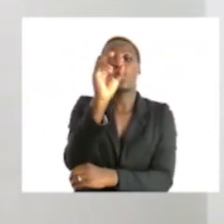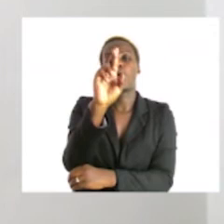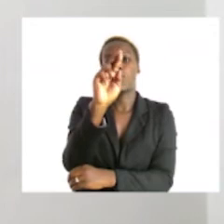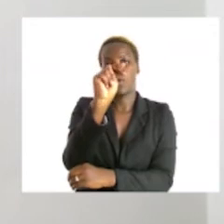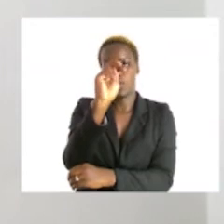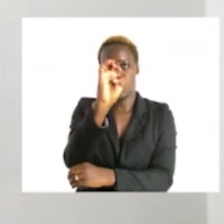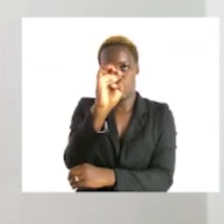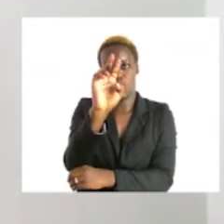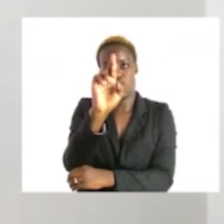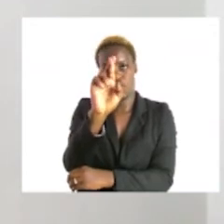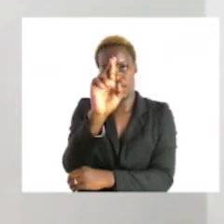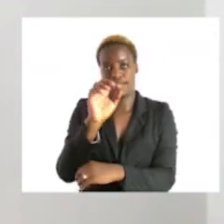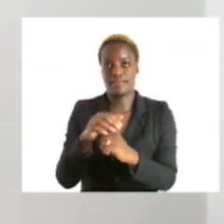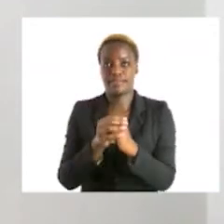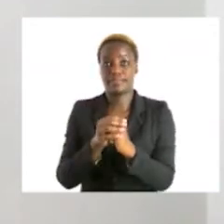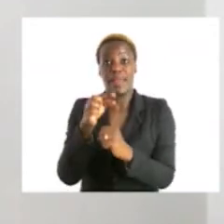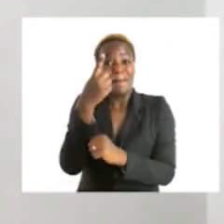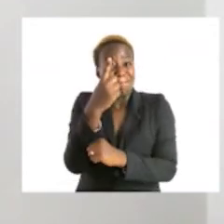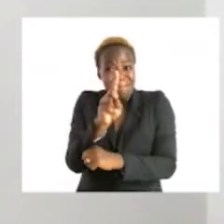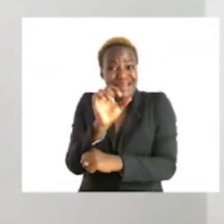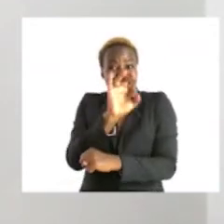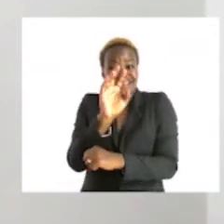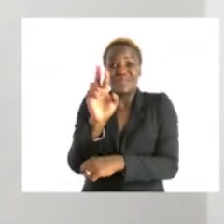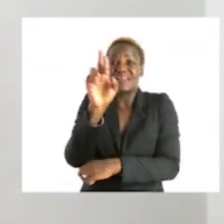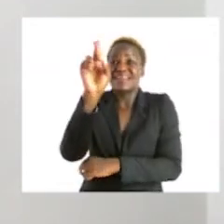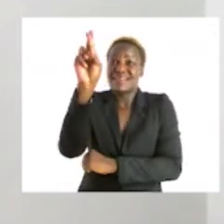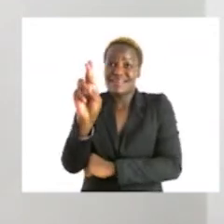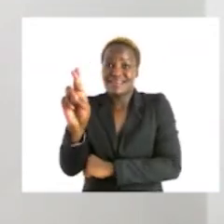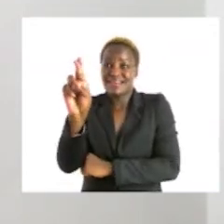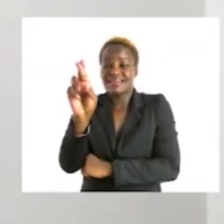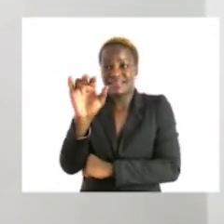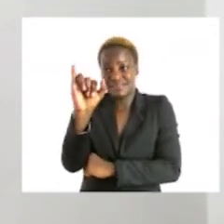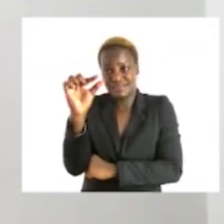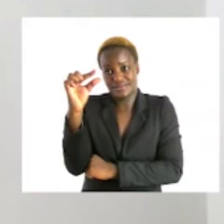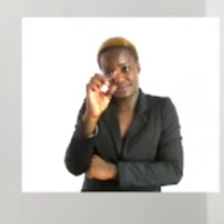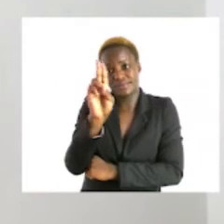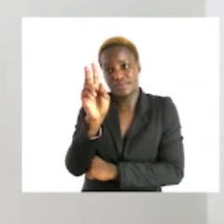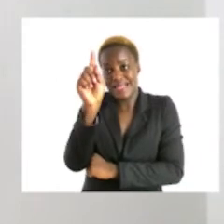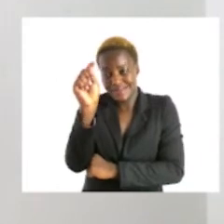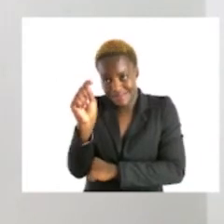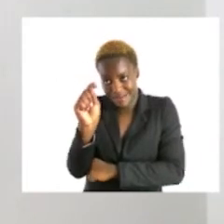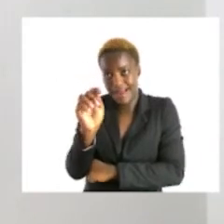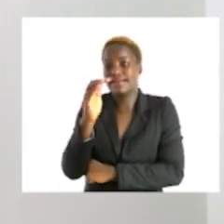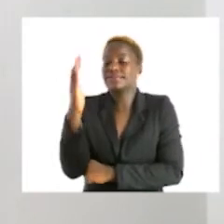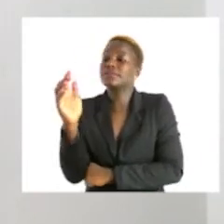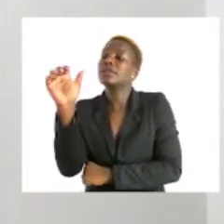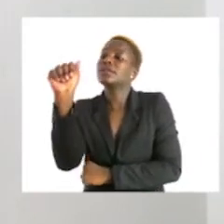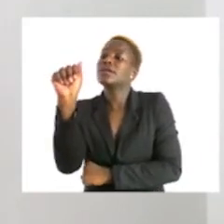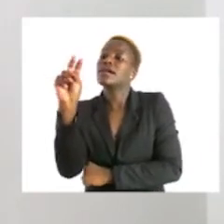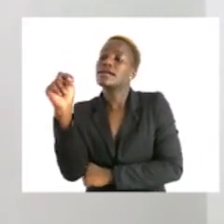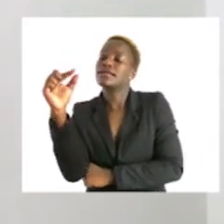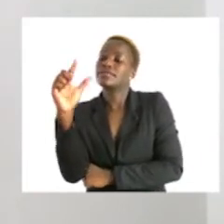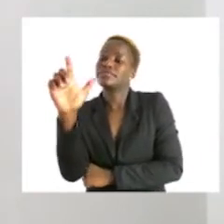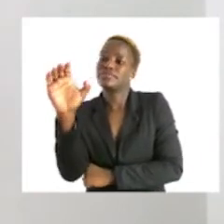angle, this line that goes here should go straight up. It should form, okay, let me just quickly